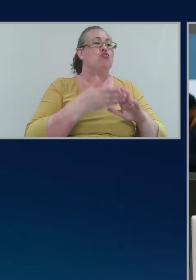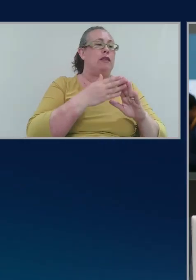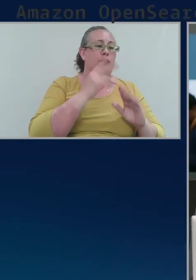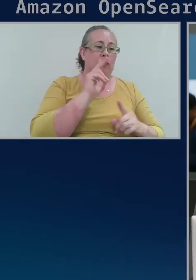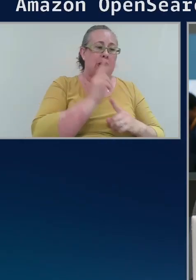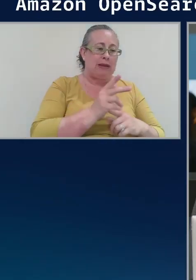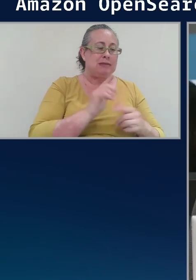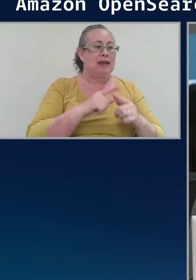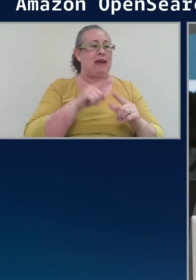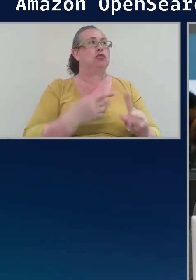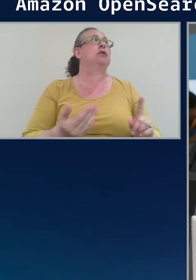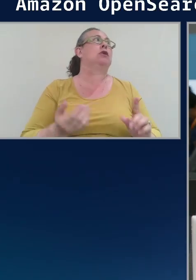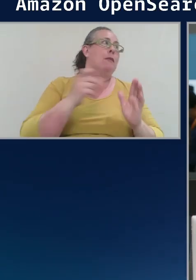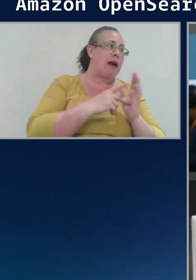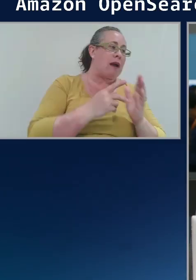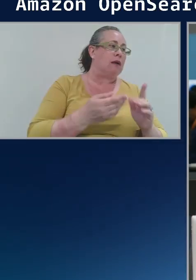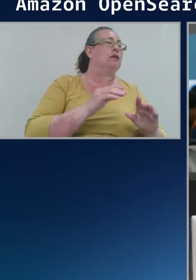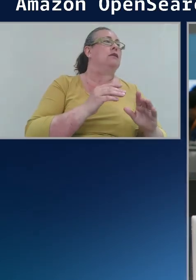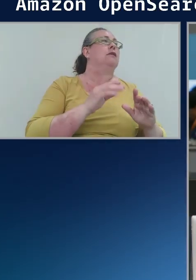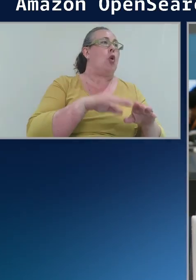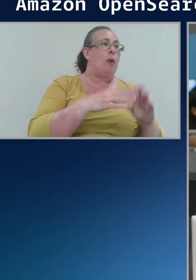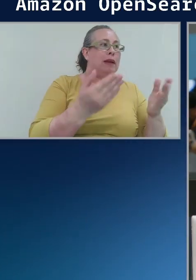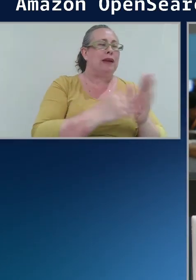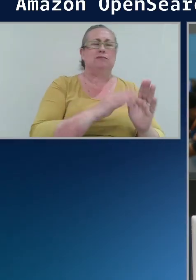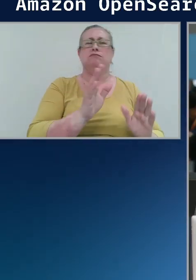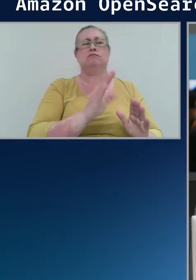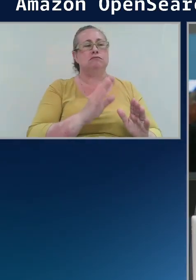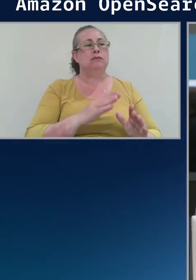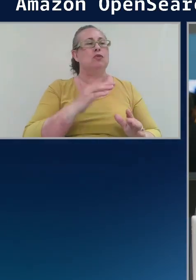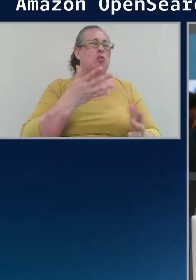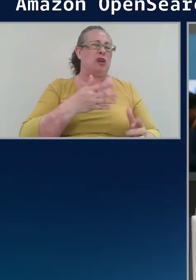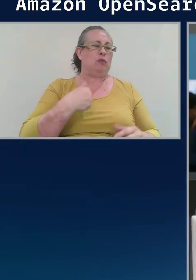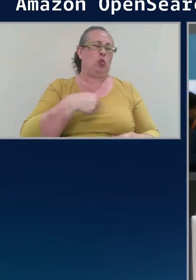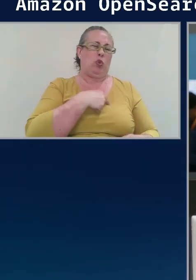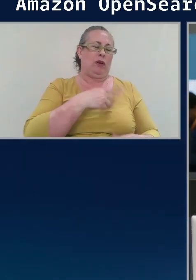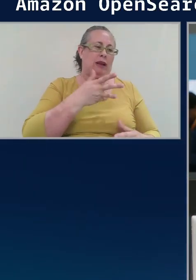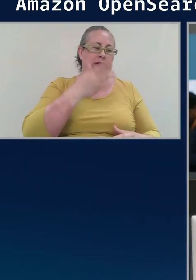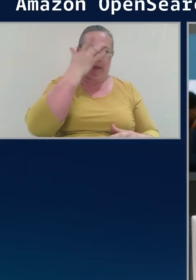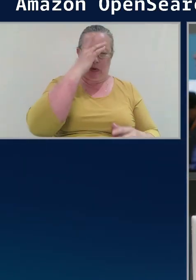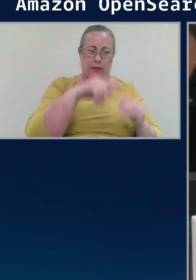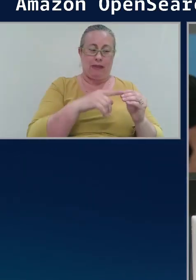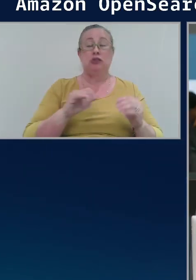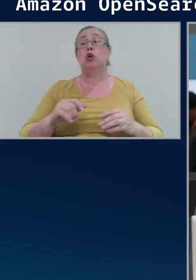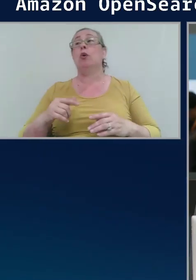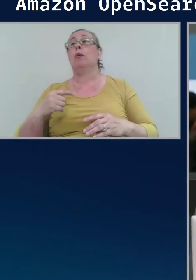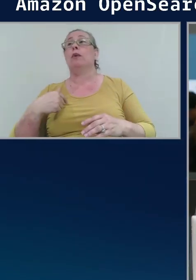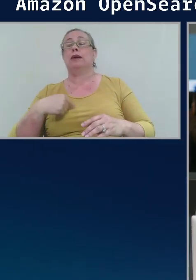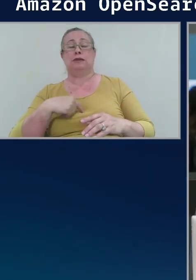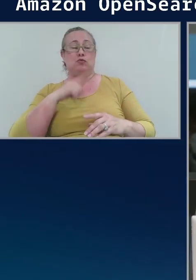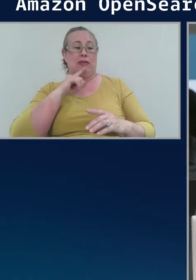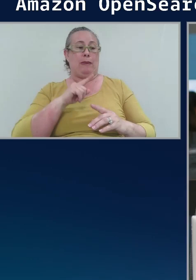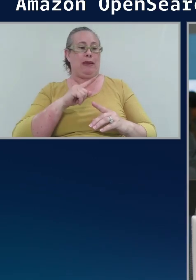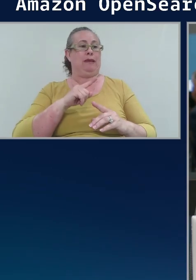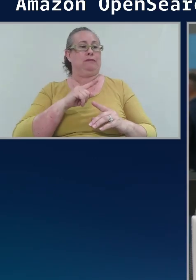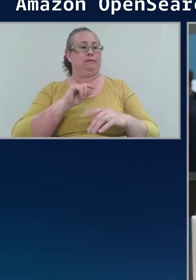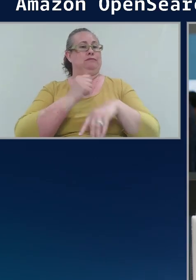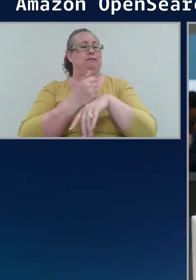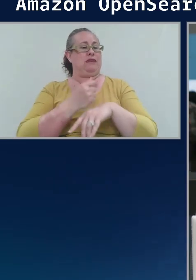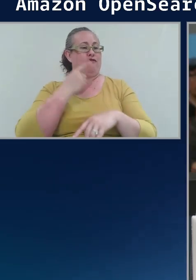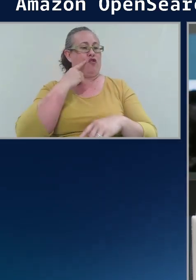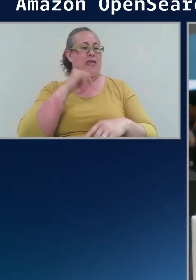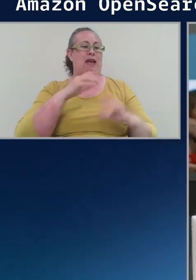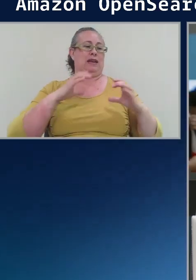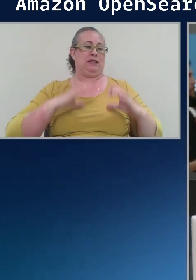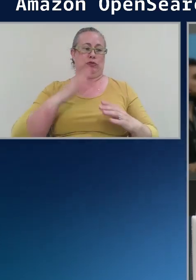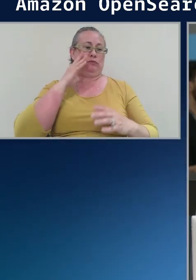again. No. And we're pretty smart about that. Okay. Yeah. All right. So it kind of has been optimized for that customer experience, if you will. Exactly. And based